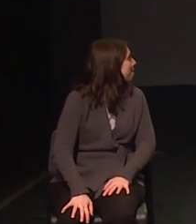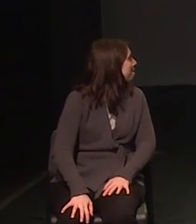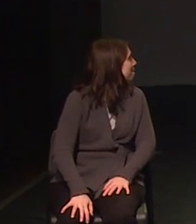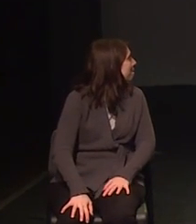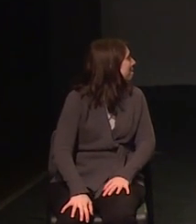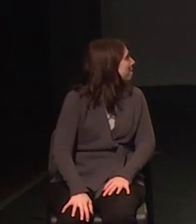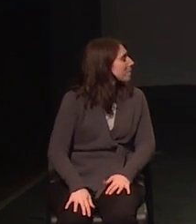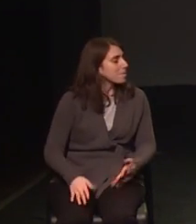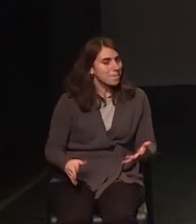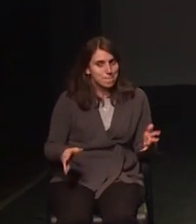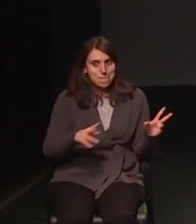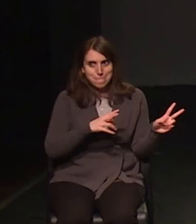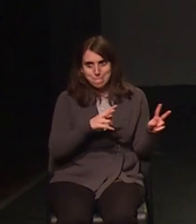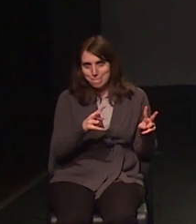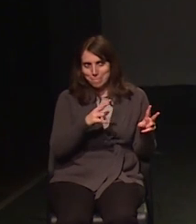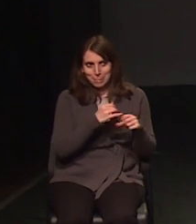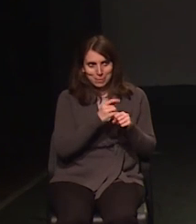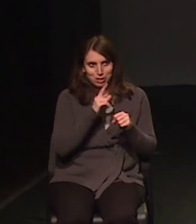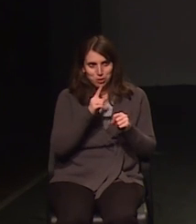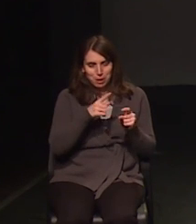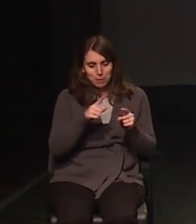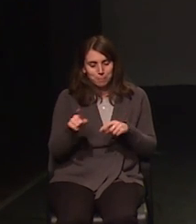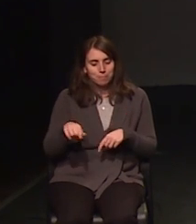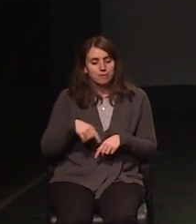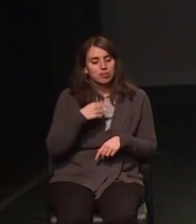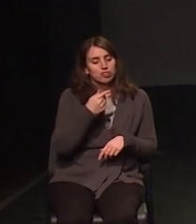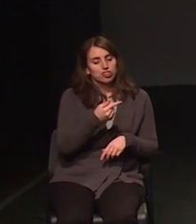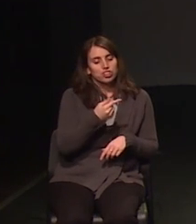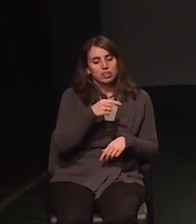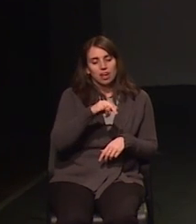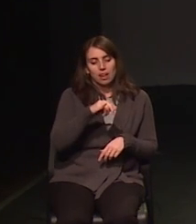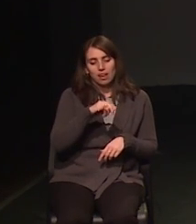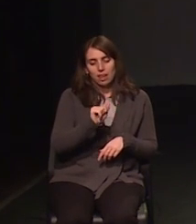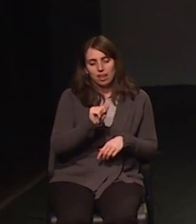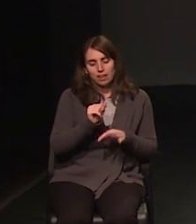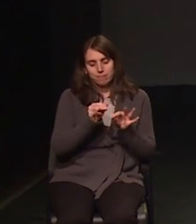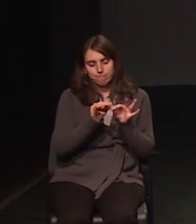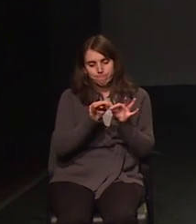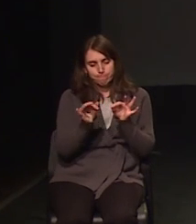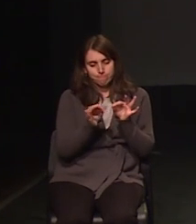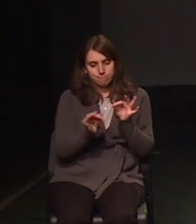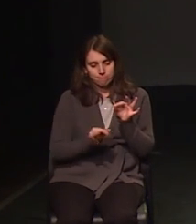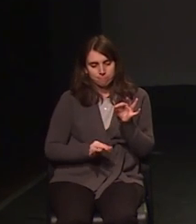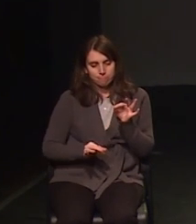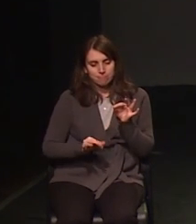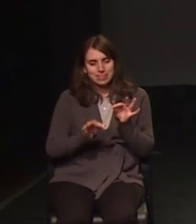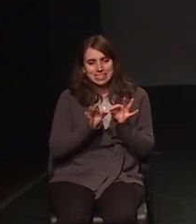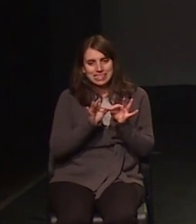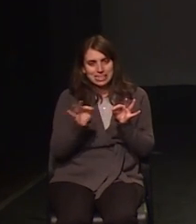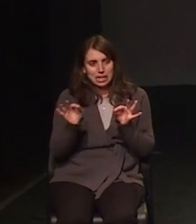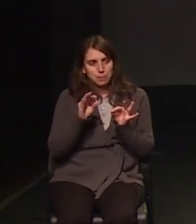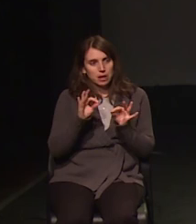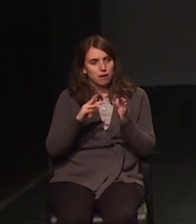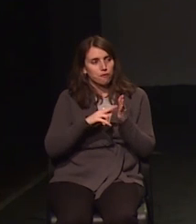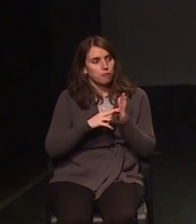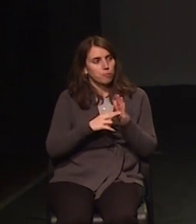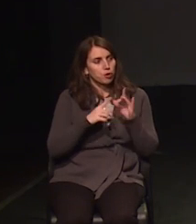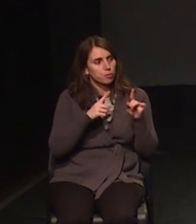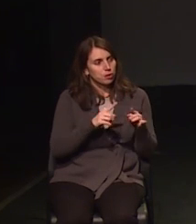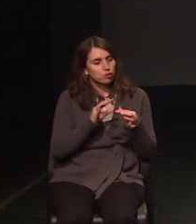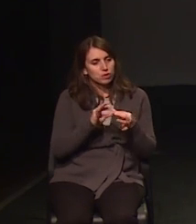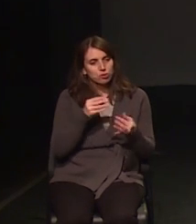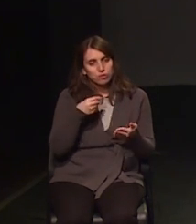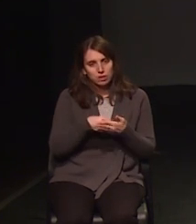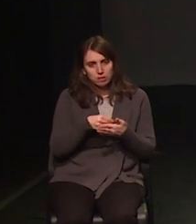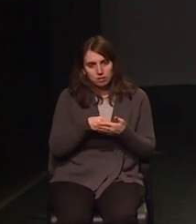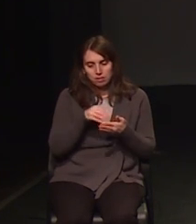Okay, got it. So GIA has articulated a specific statement of purpose around funding, and that is to